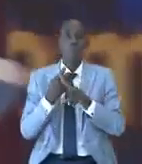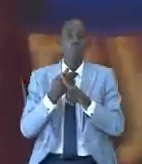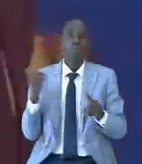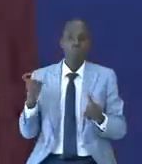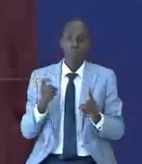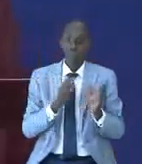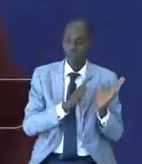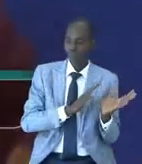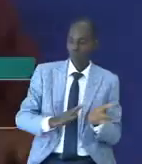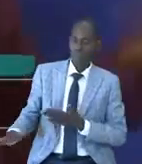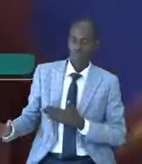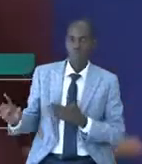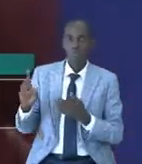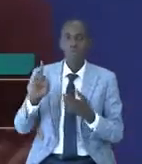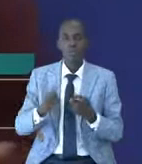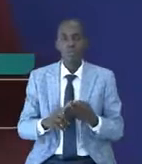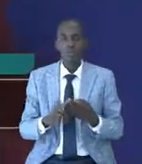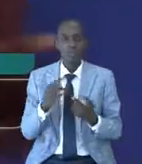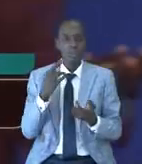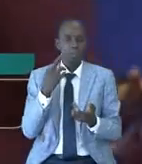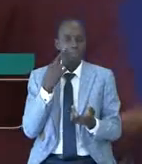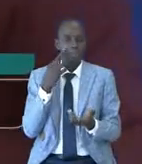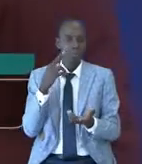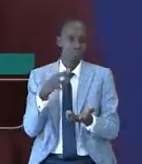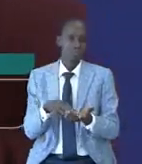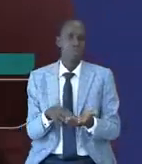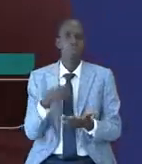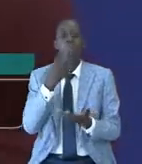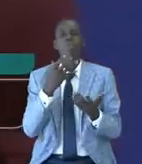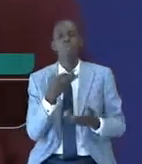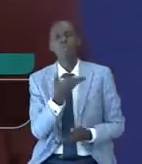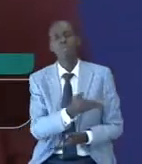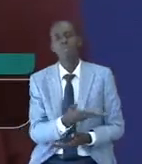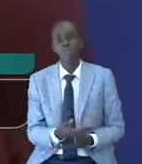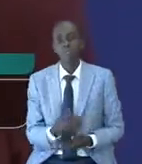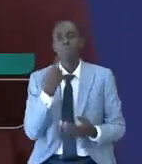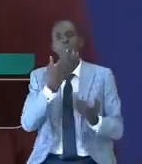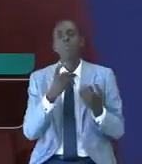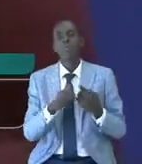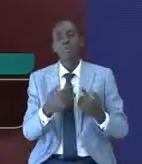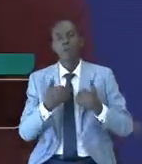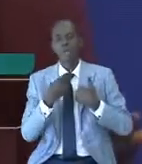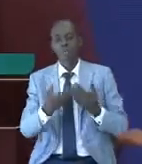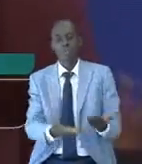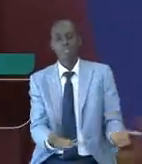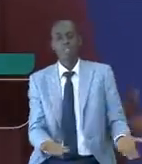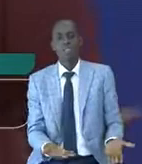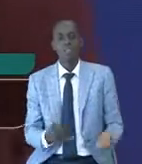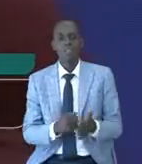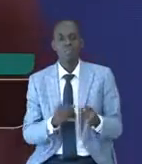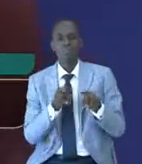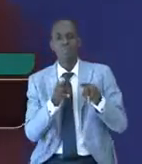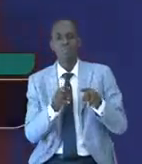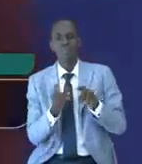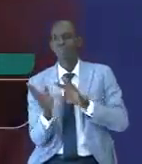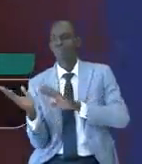to recognition. Rejection, who wants you there? who wants to have you there. It's like you're